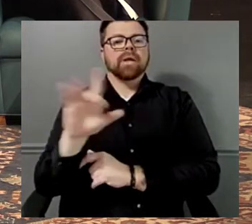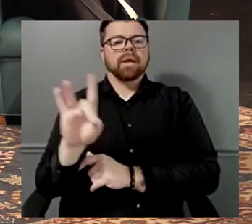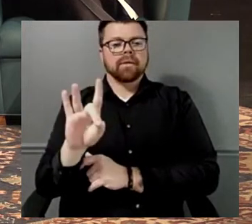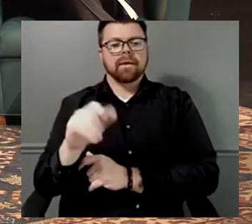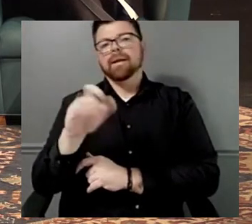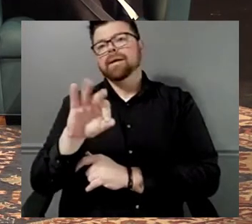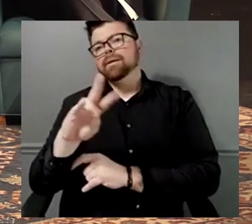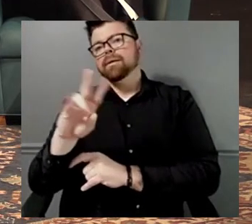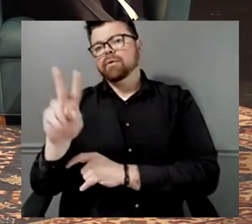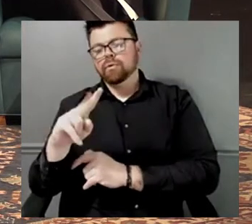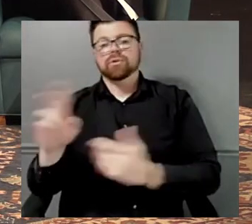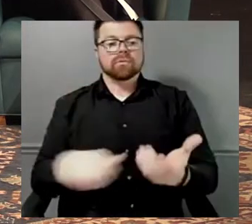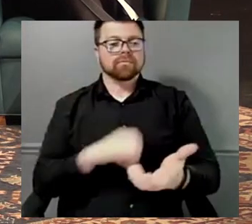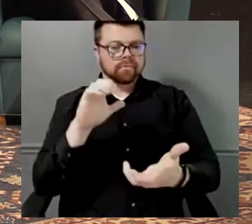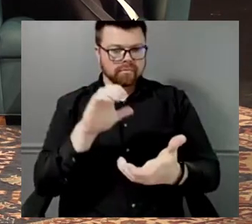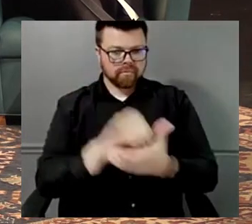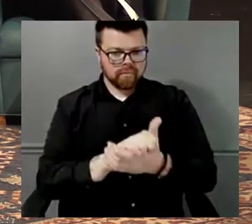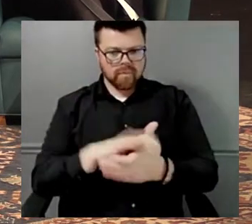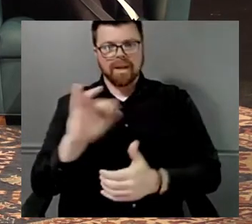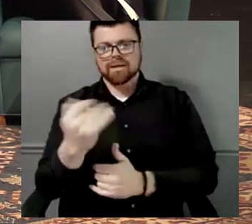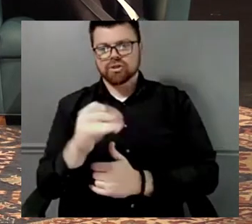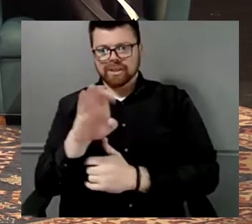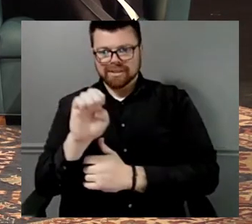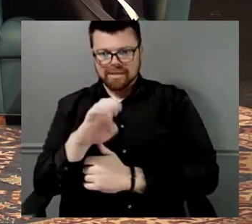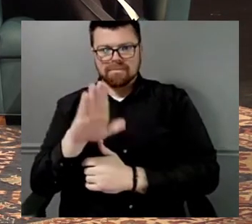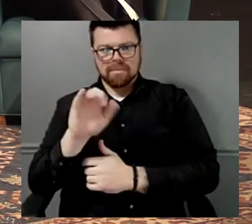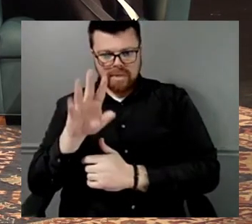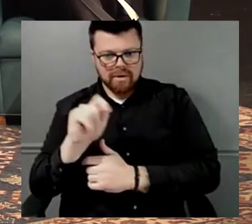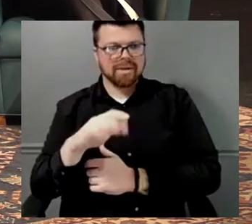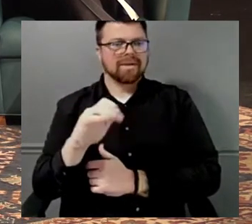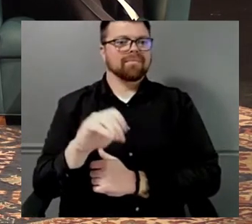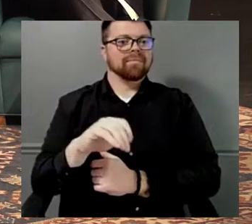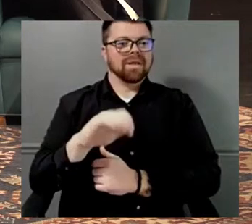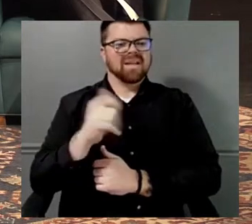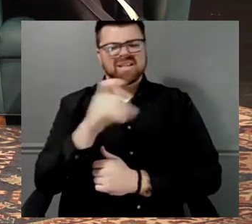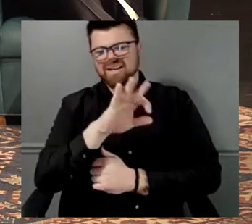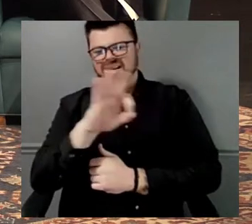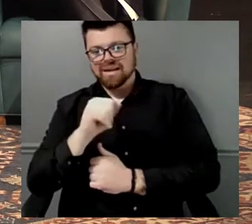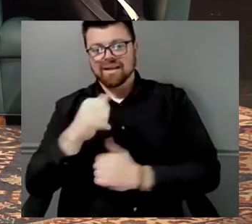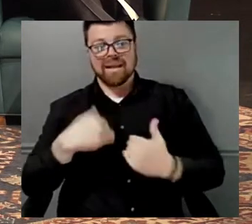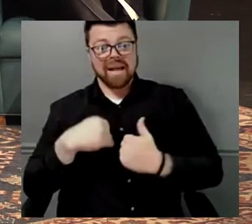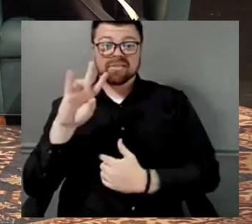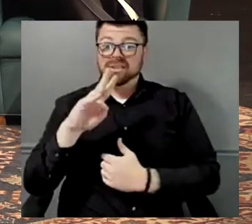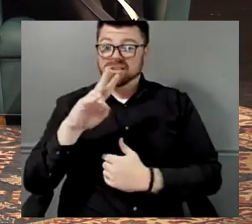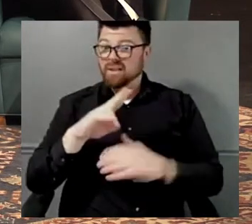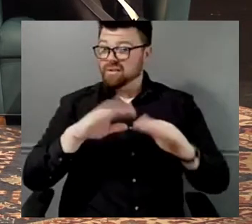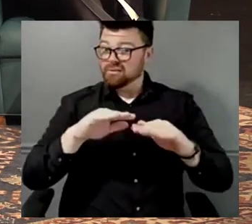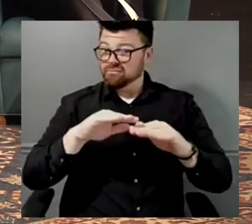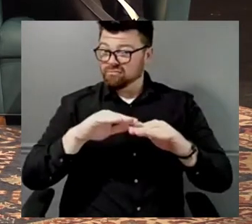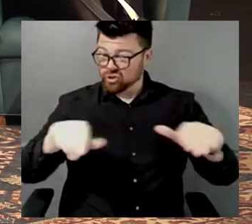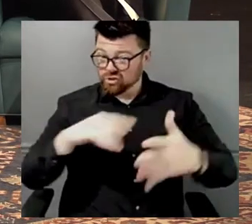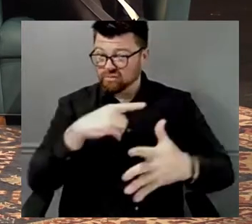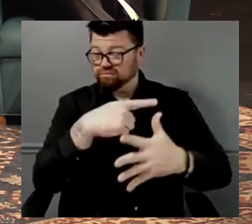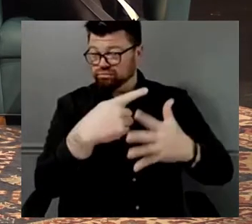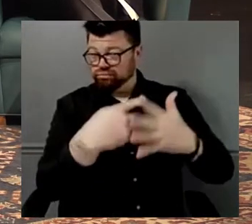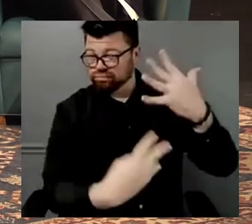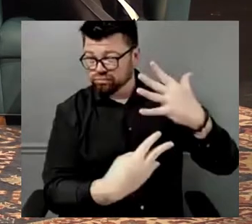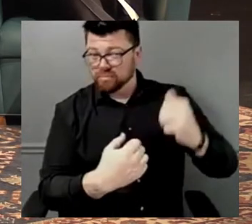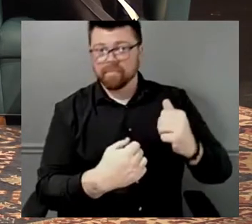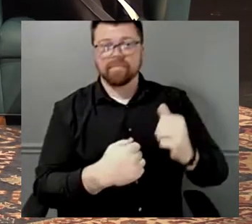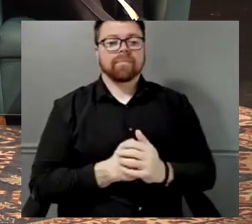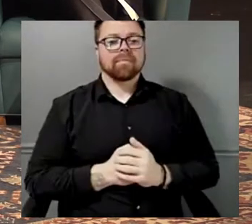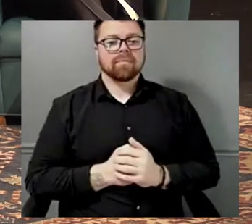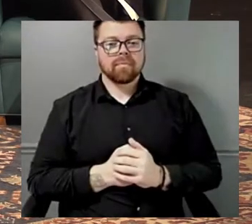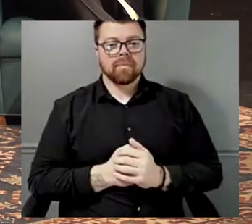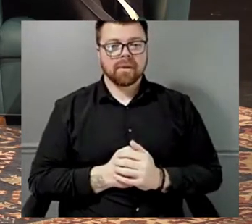M. Barrett in 1999. They have seven children: Emma, Vivian, Tess, John Peter, Liam, Juliet, and Benjamin. She received